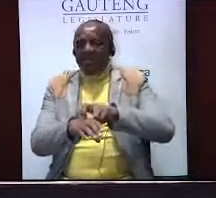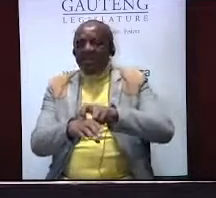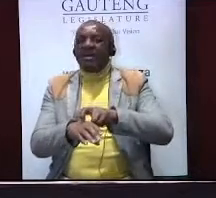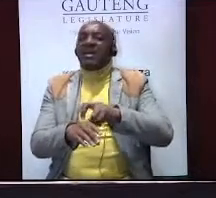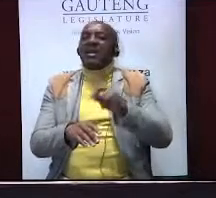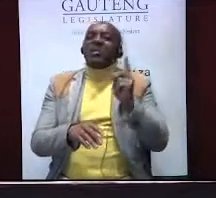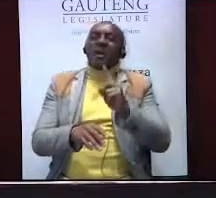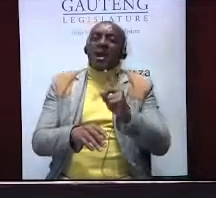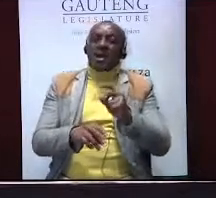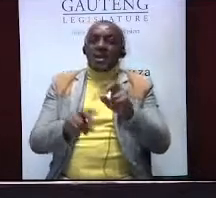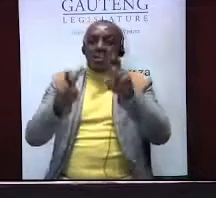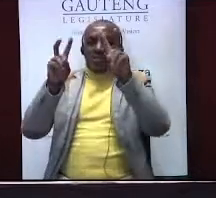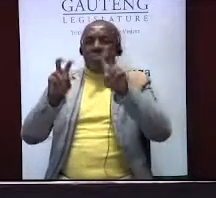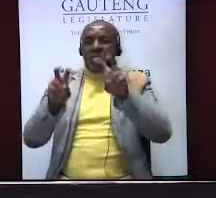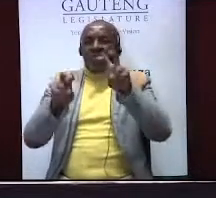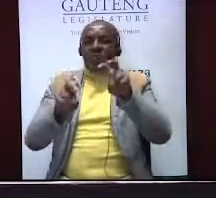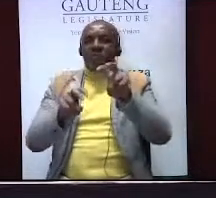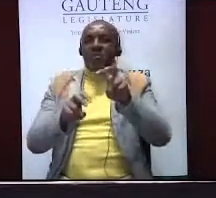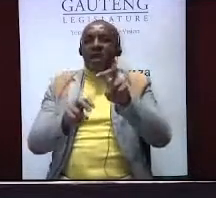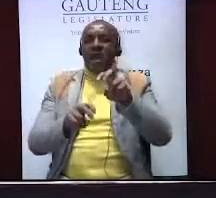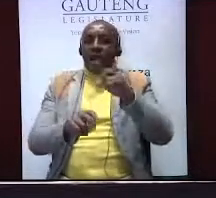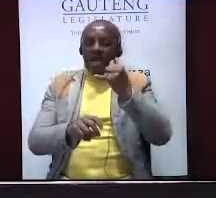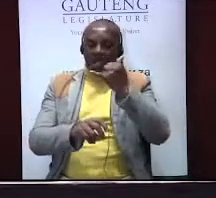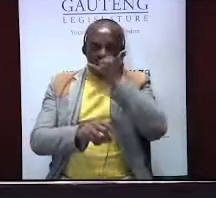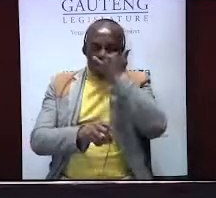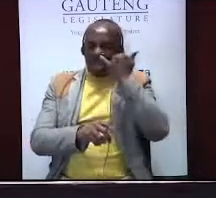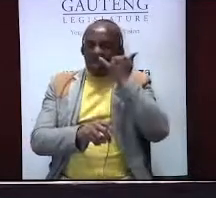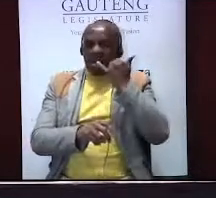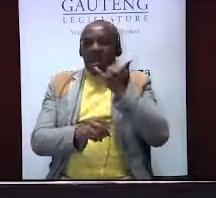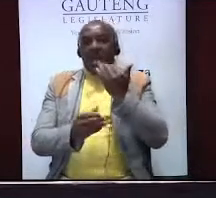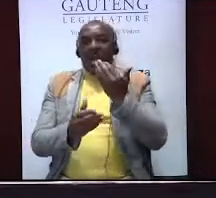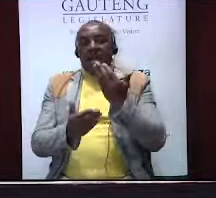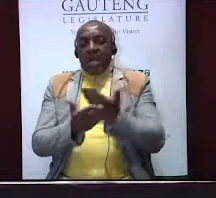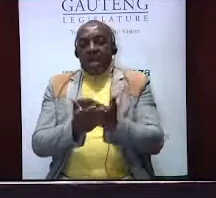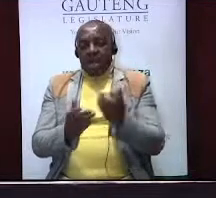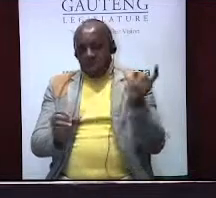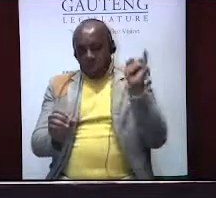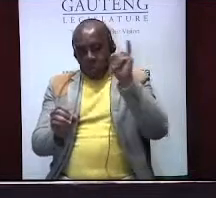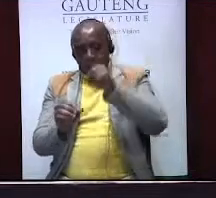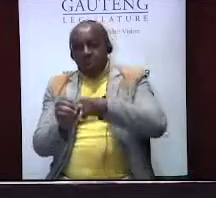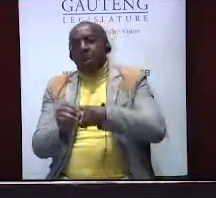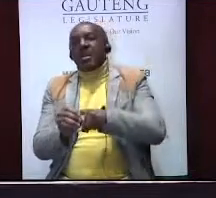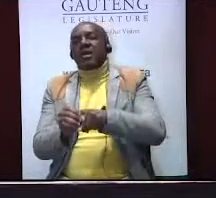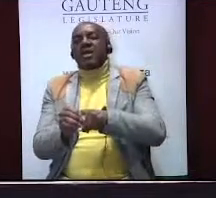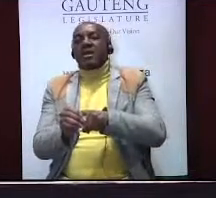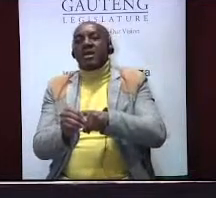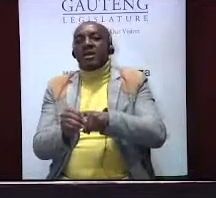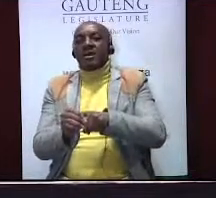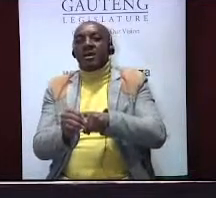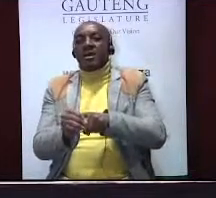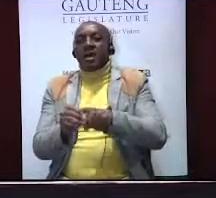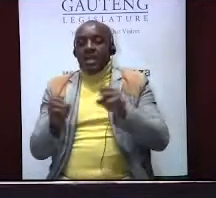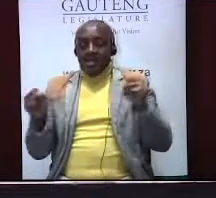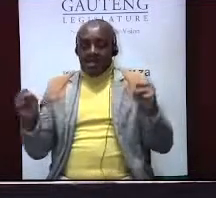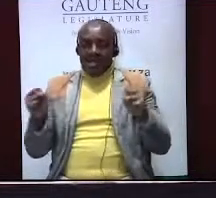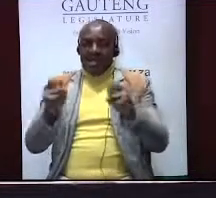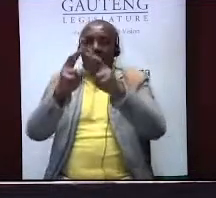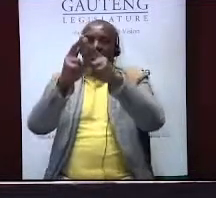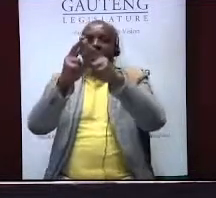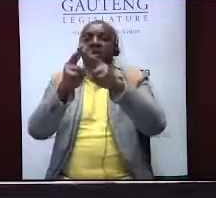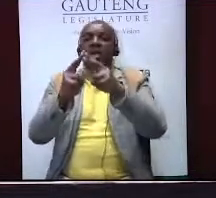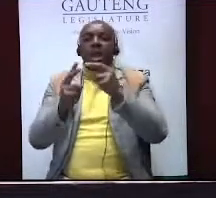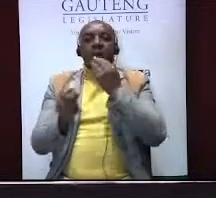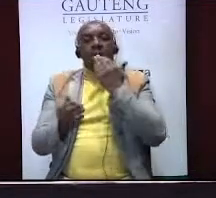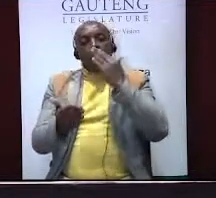abuse intervention, and jointly tackling food relief in the province. The summit promised